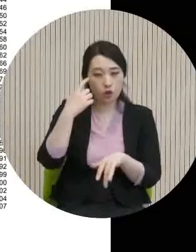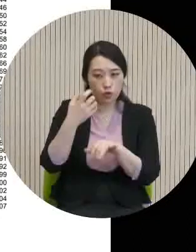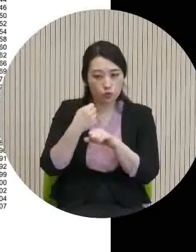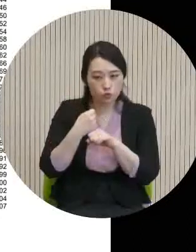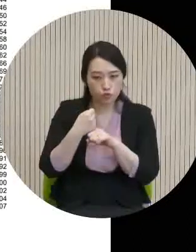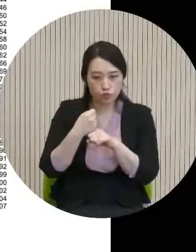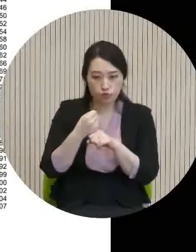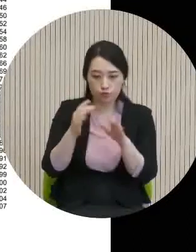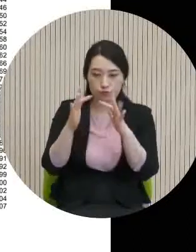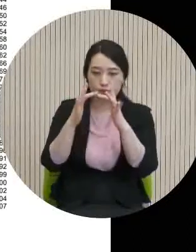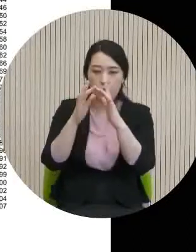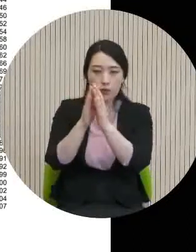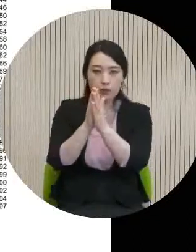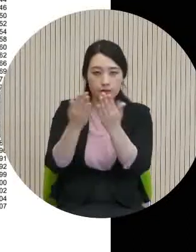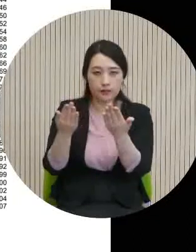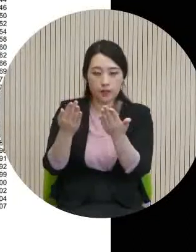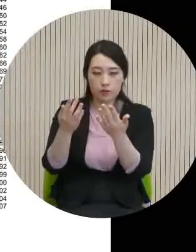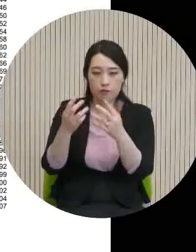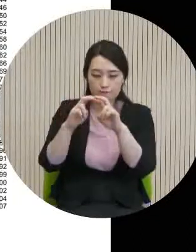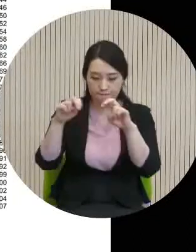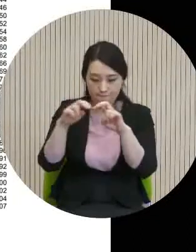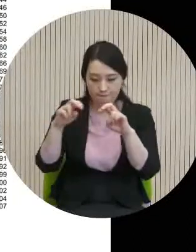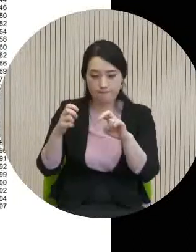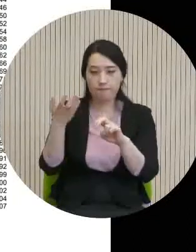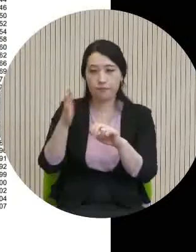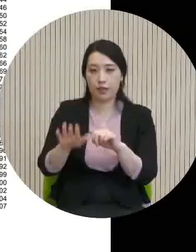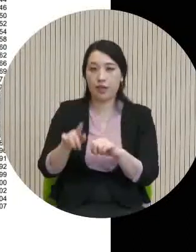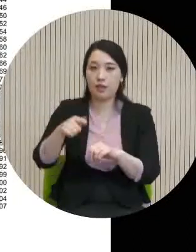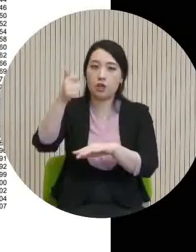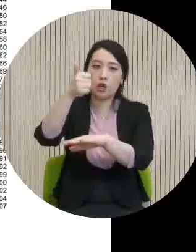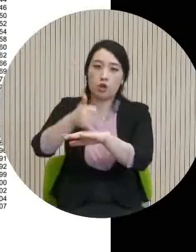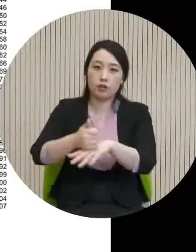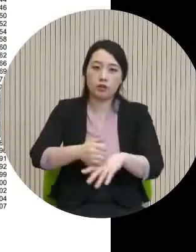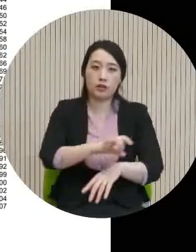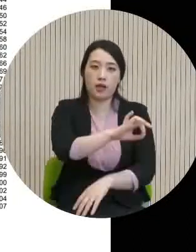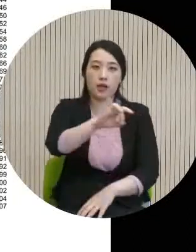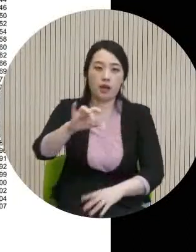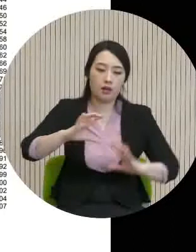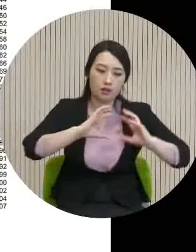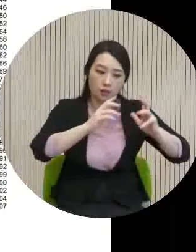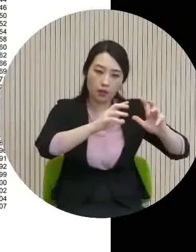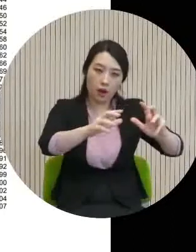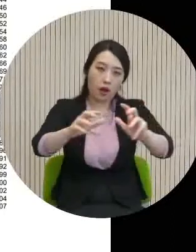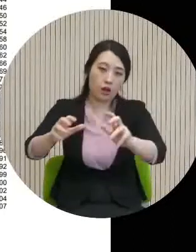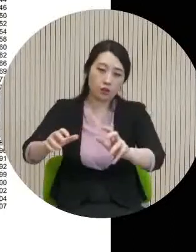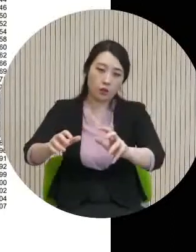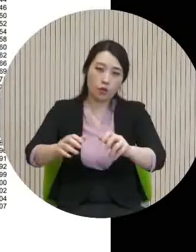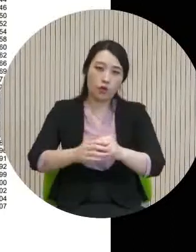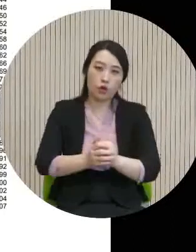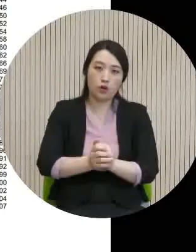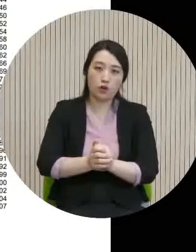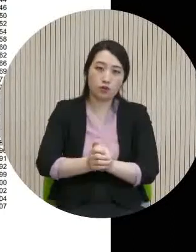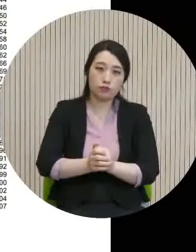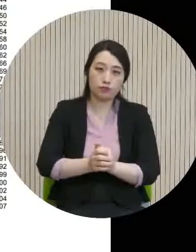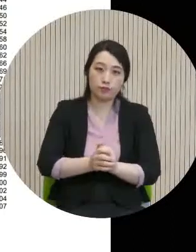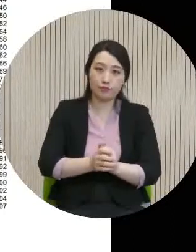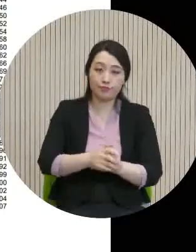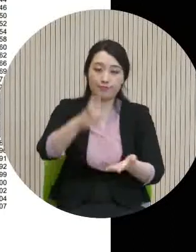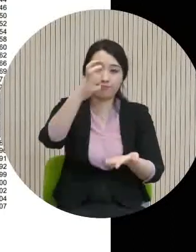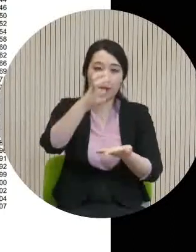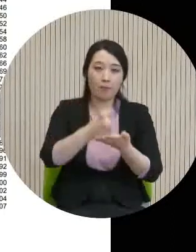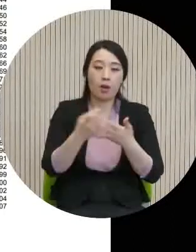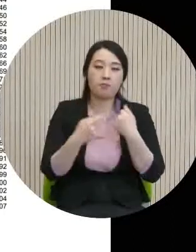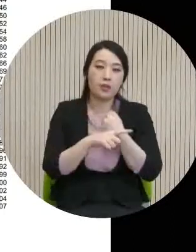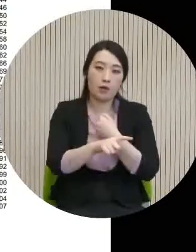exceptions each country may have that will benefit its society. And a lot of this is